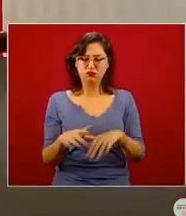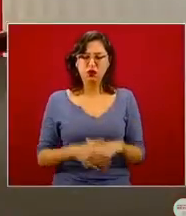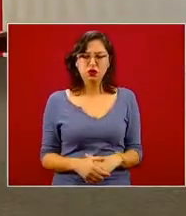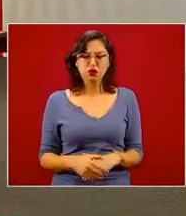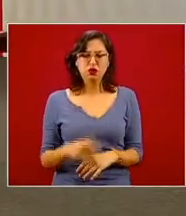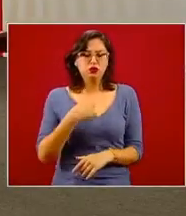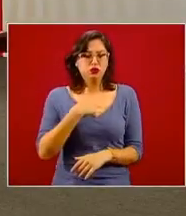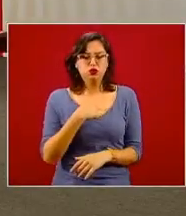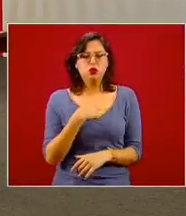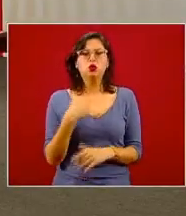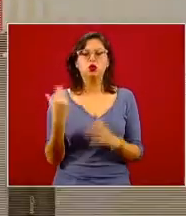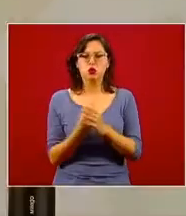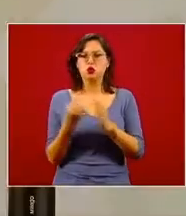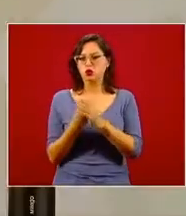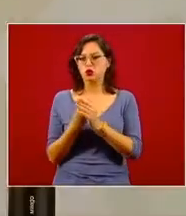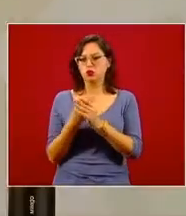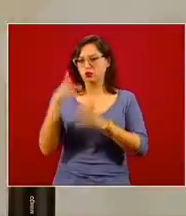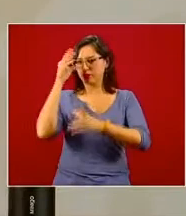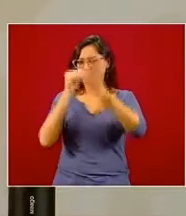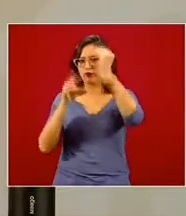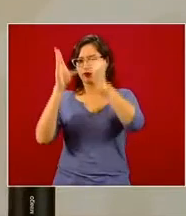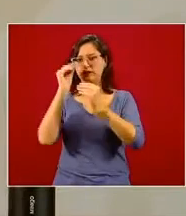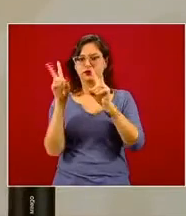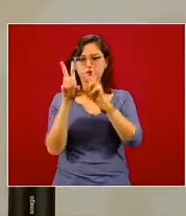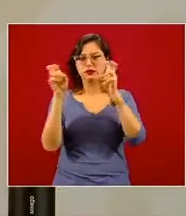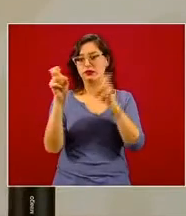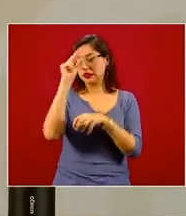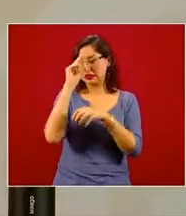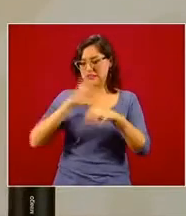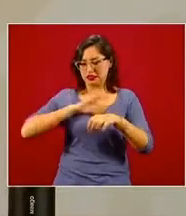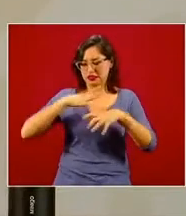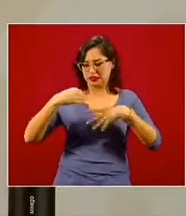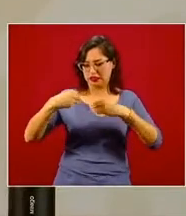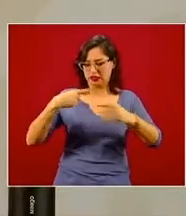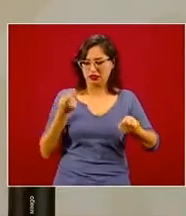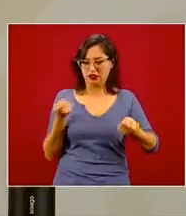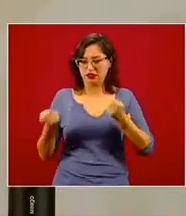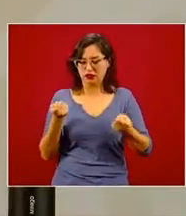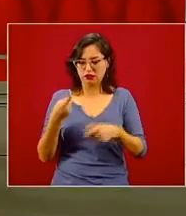management. And if I could talk about this is one of my